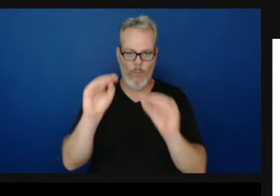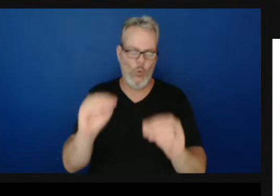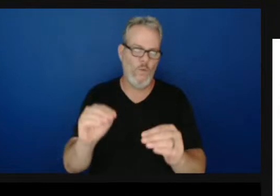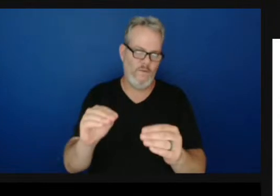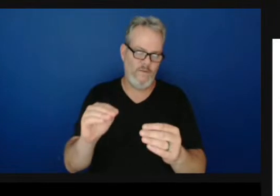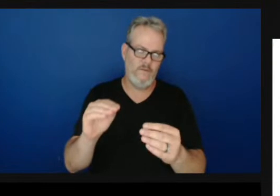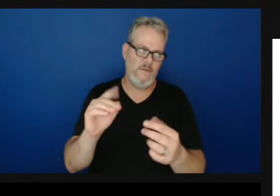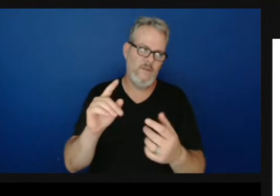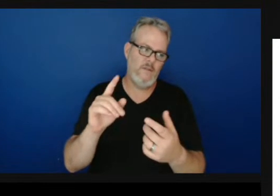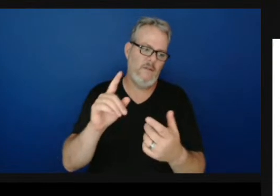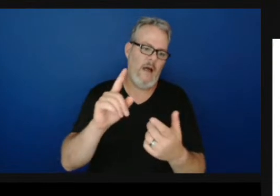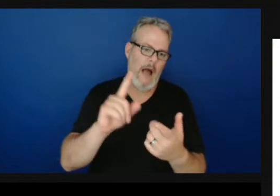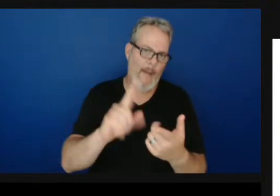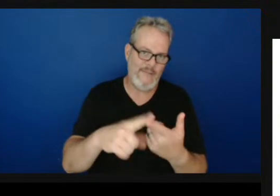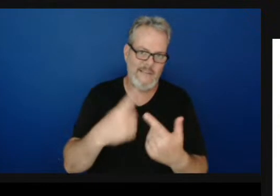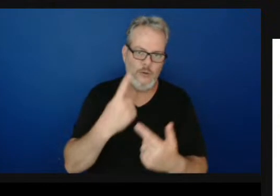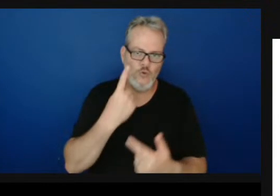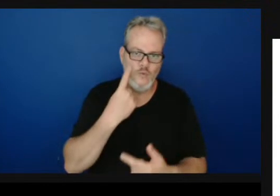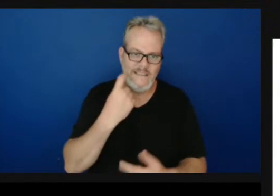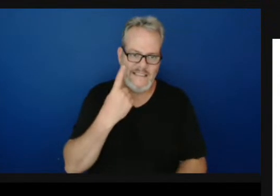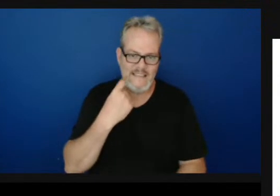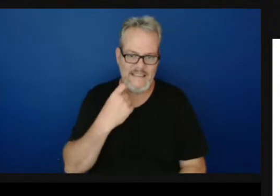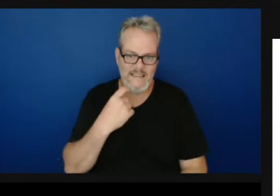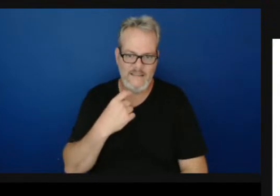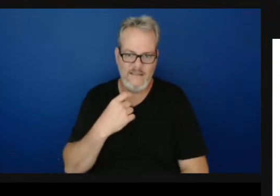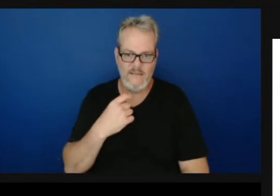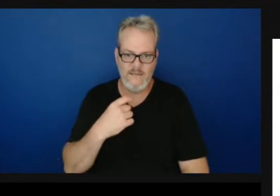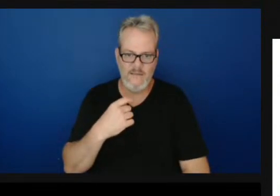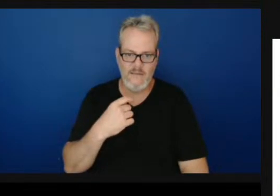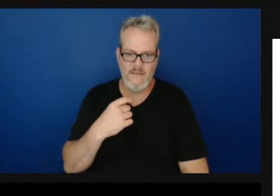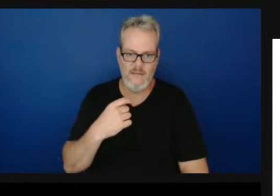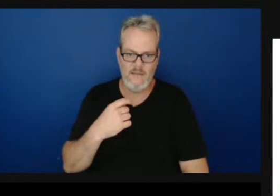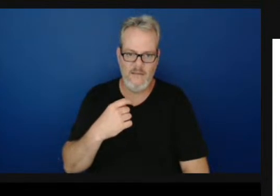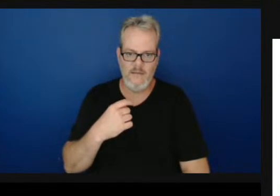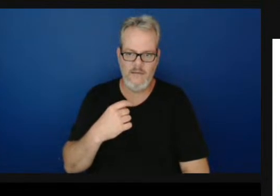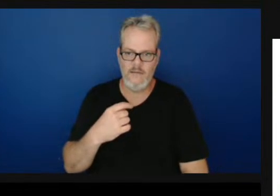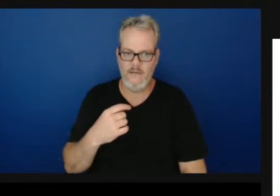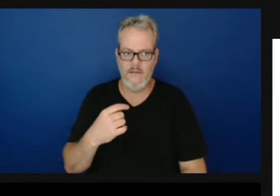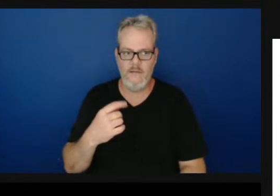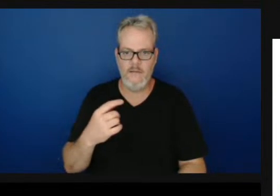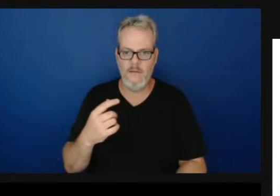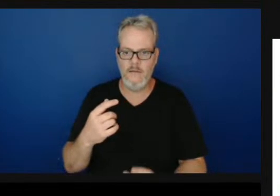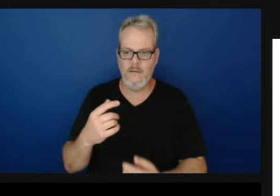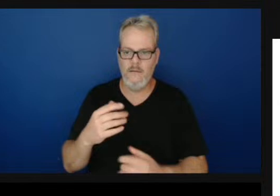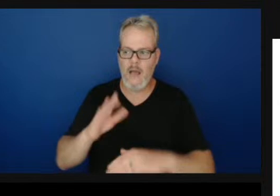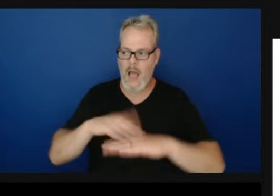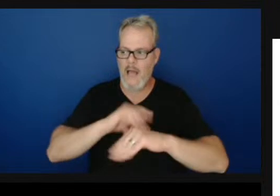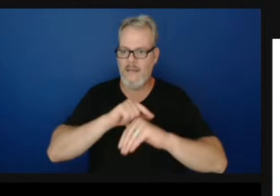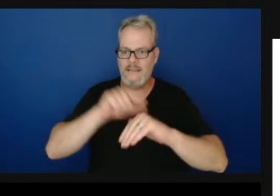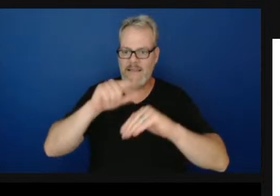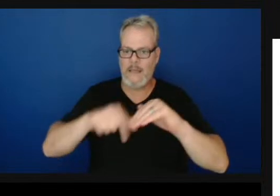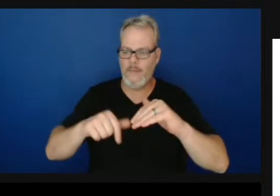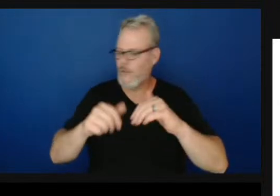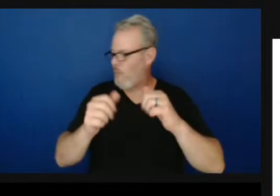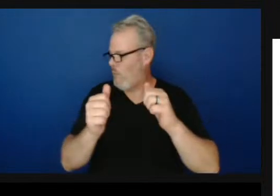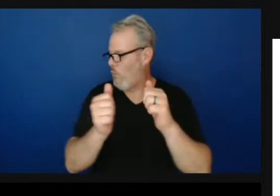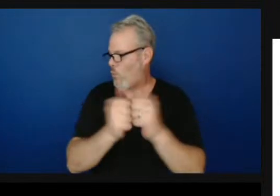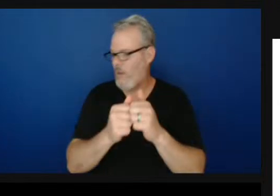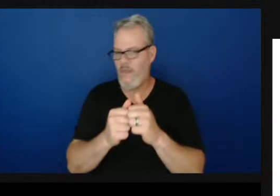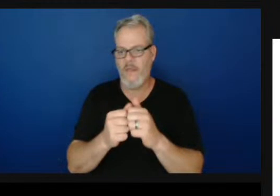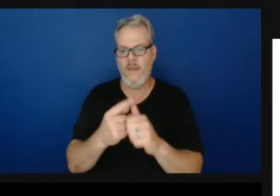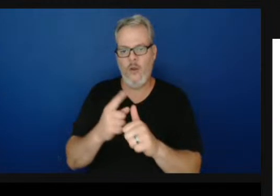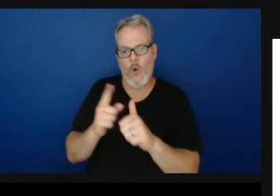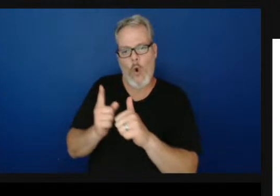until recently, facilities at the summit, with the original crater rim